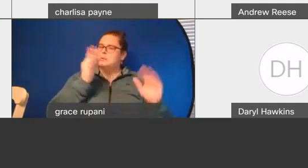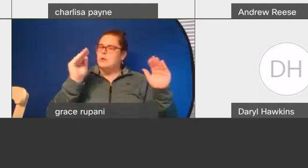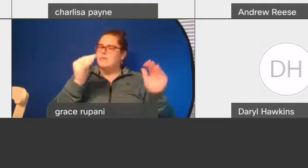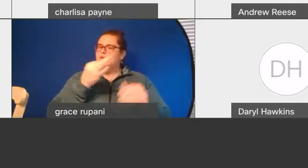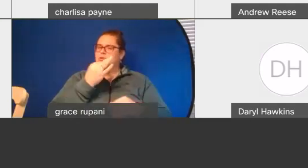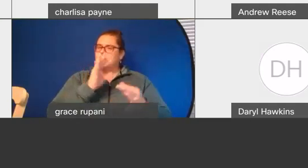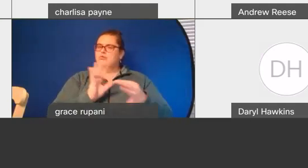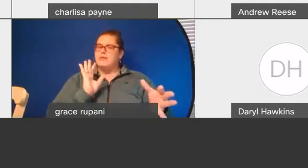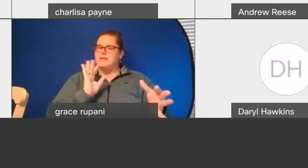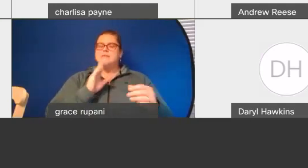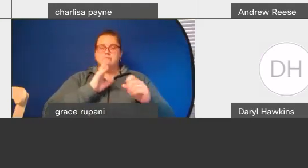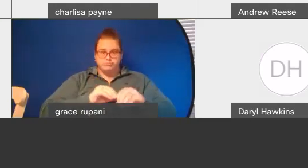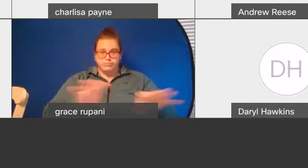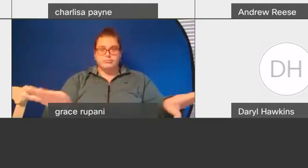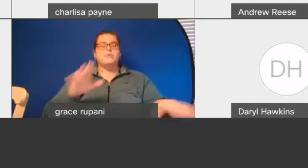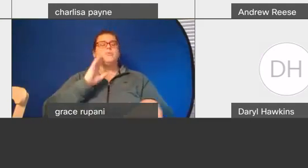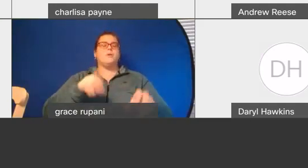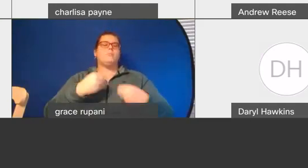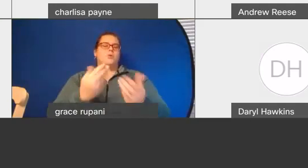clarification.